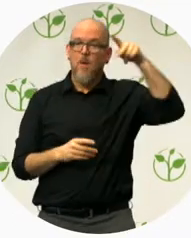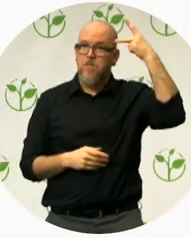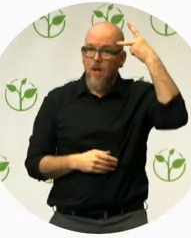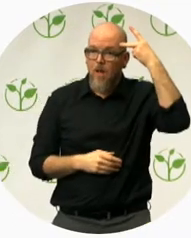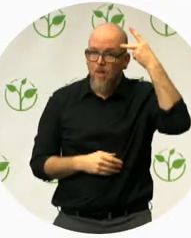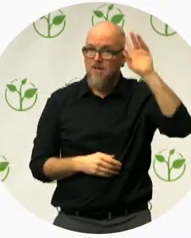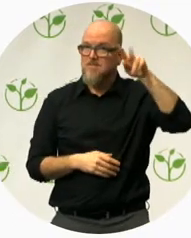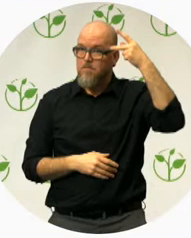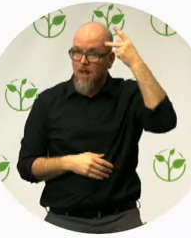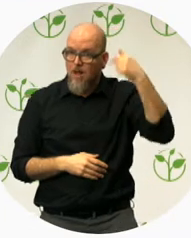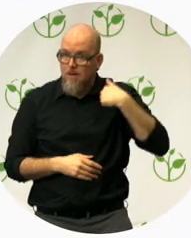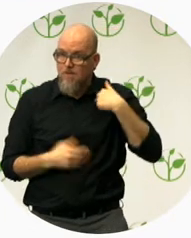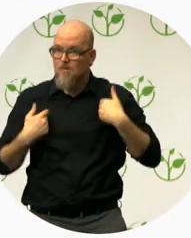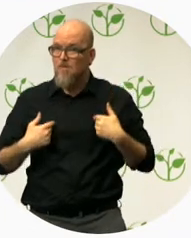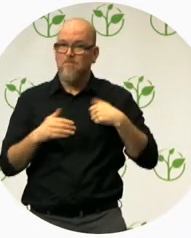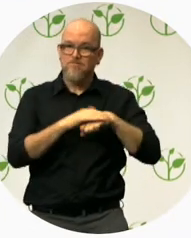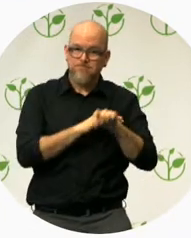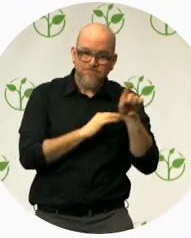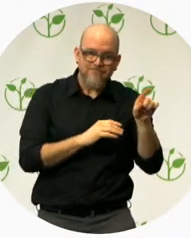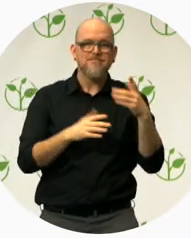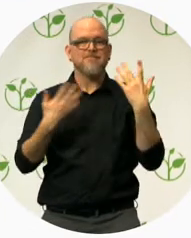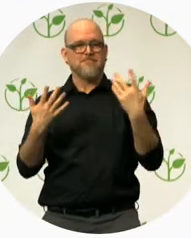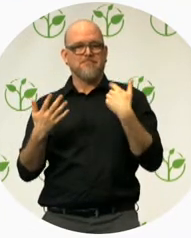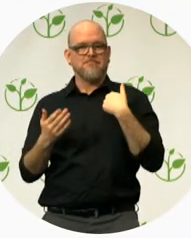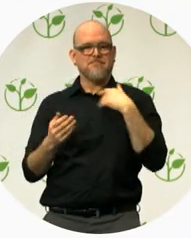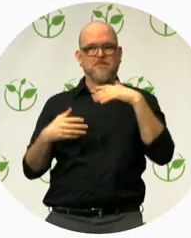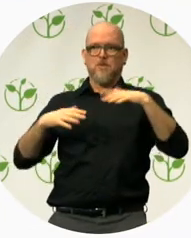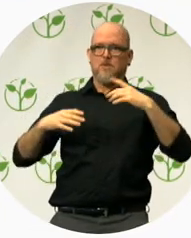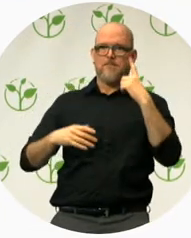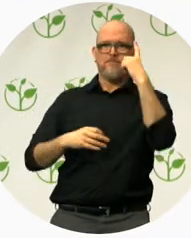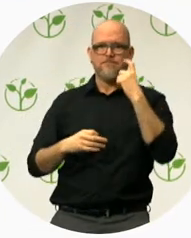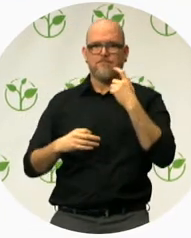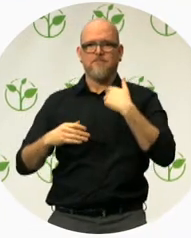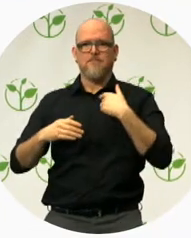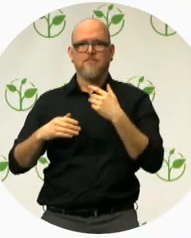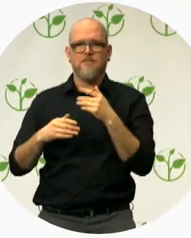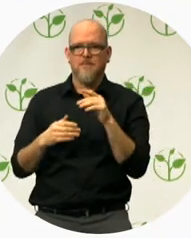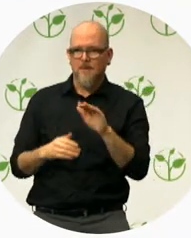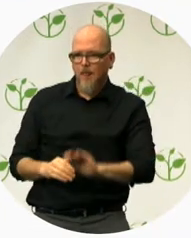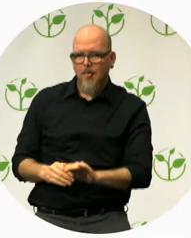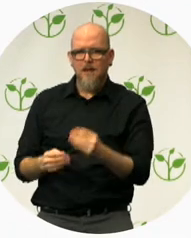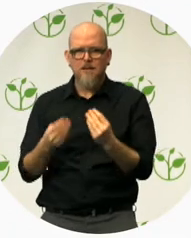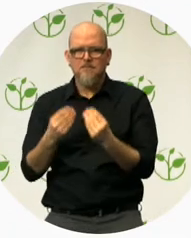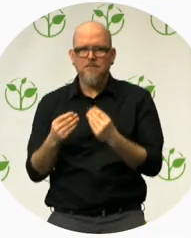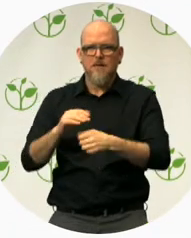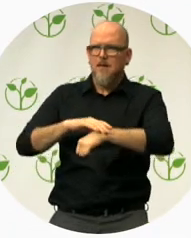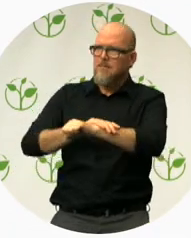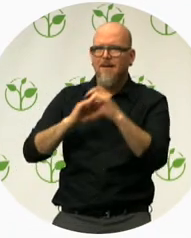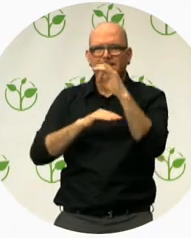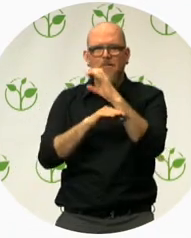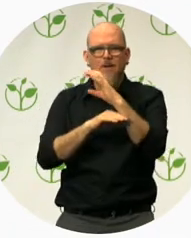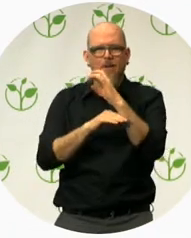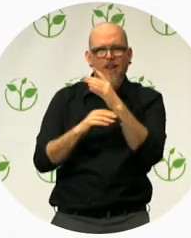soccer. I started playing at the backyard of my home. And as soon as I felt confident,